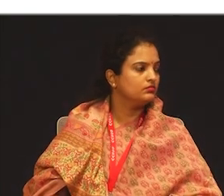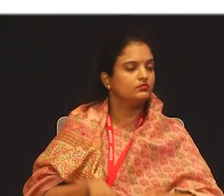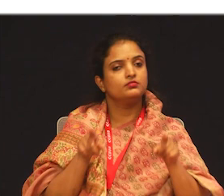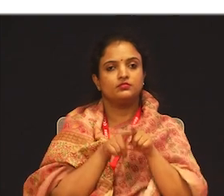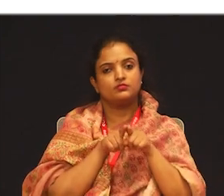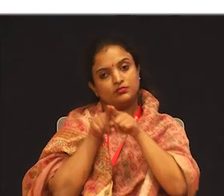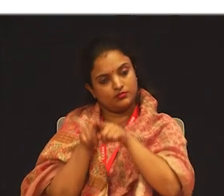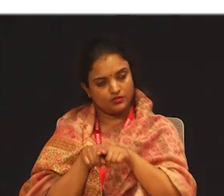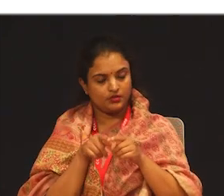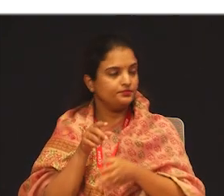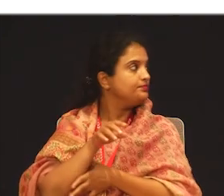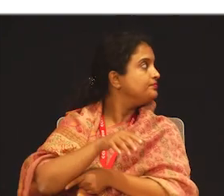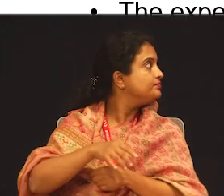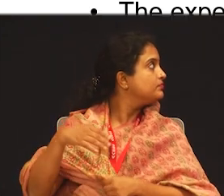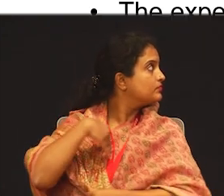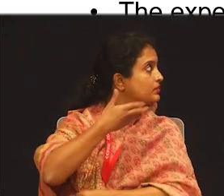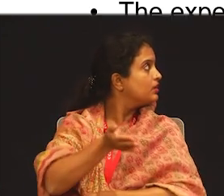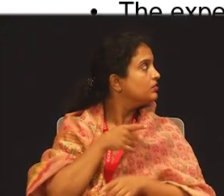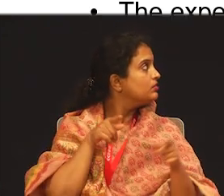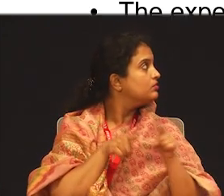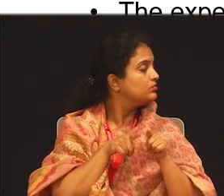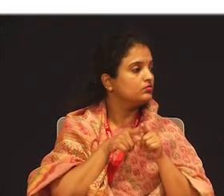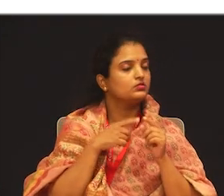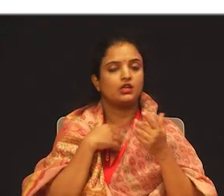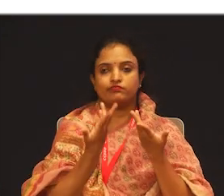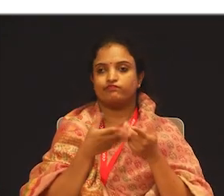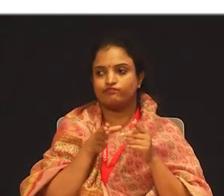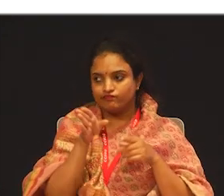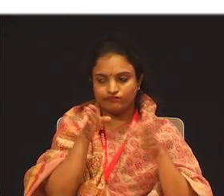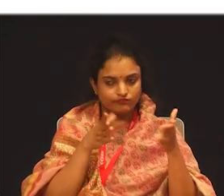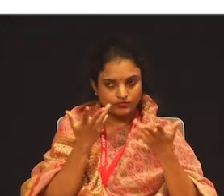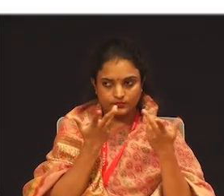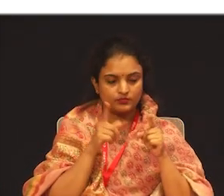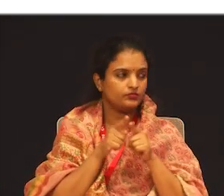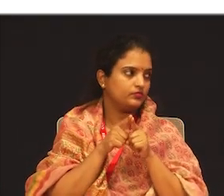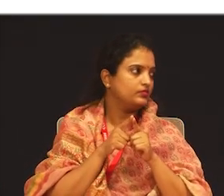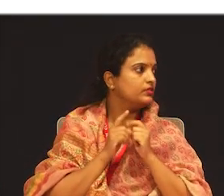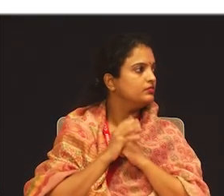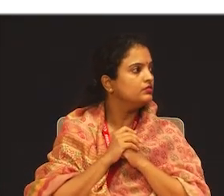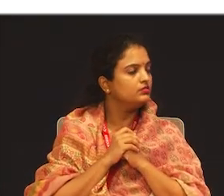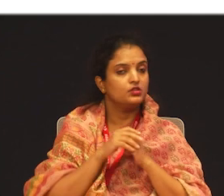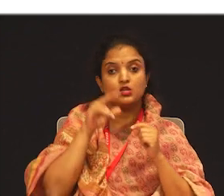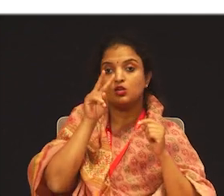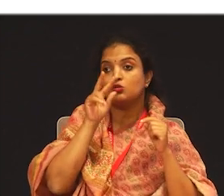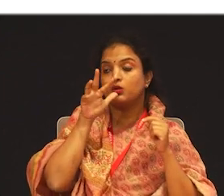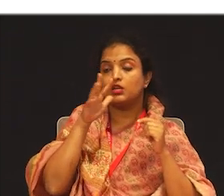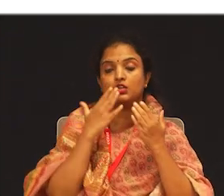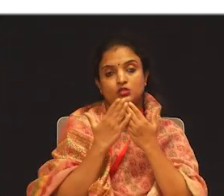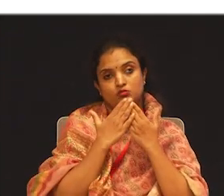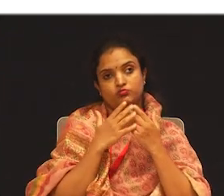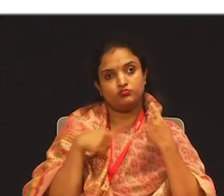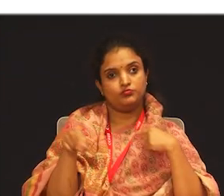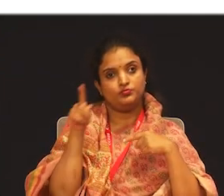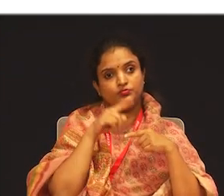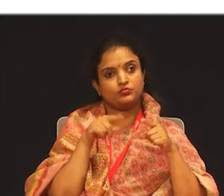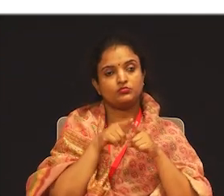field. And where all we go, it is here. 29 schools across